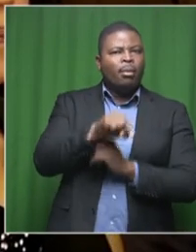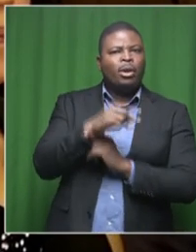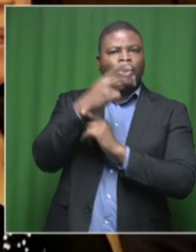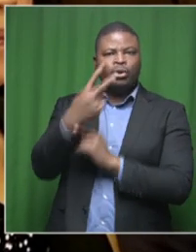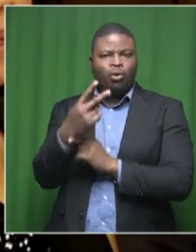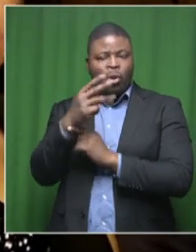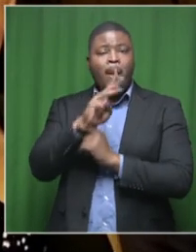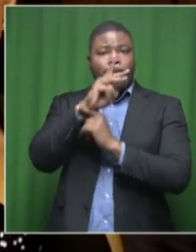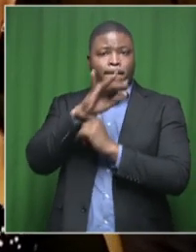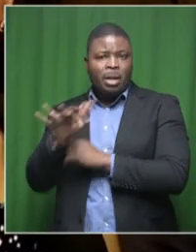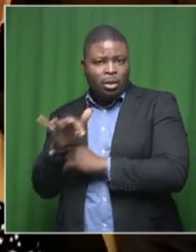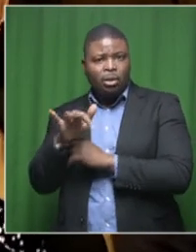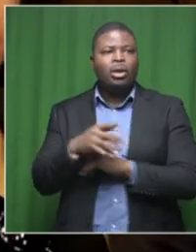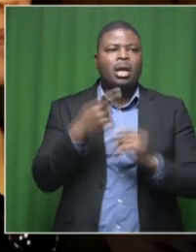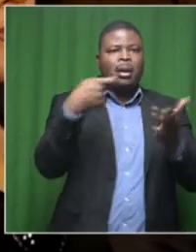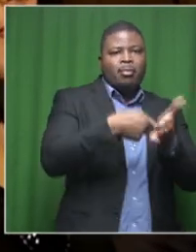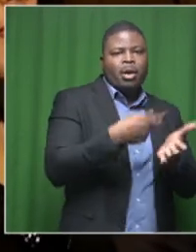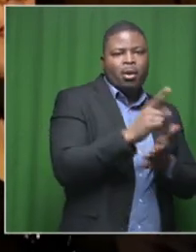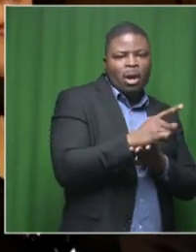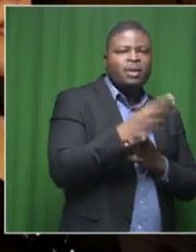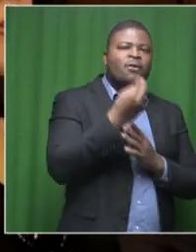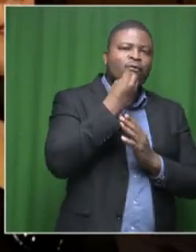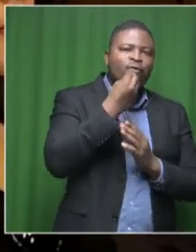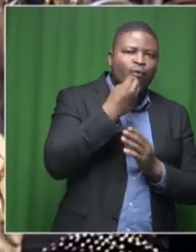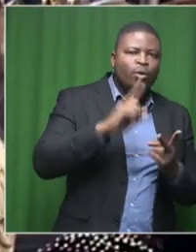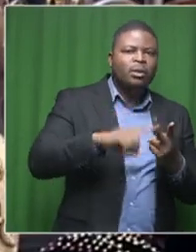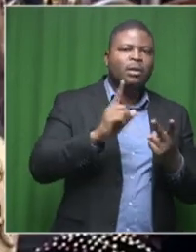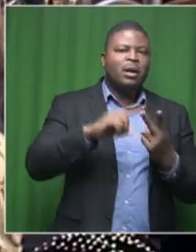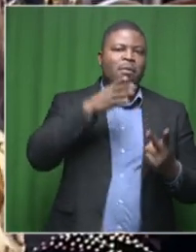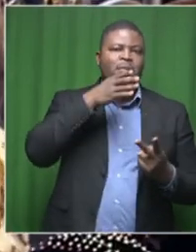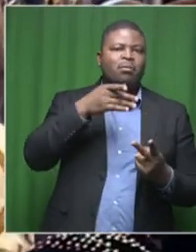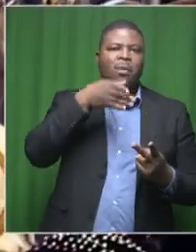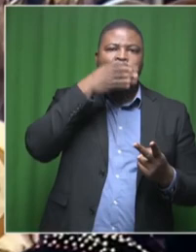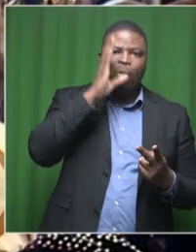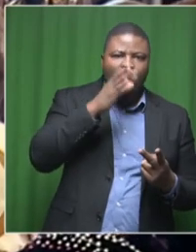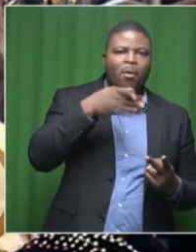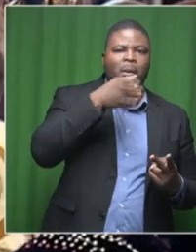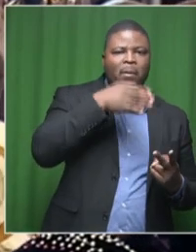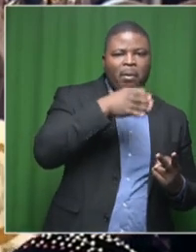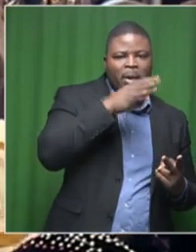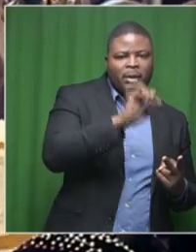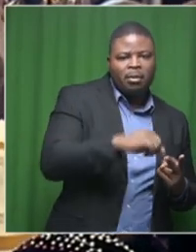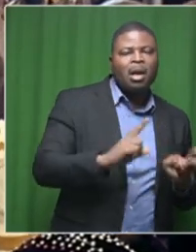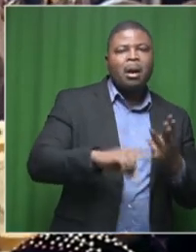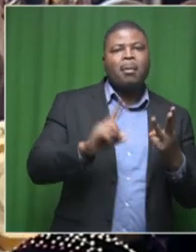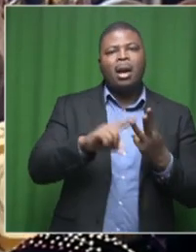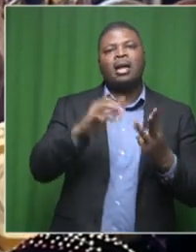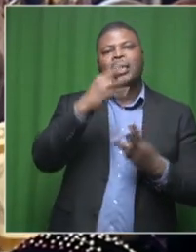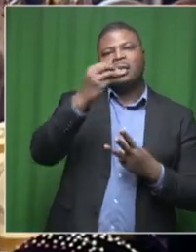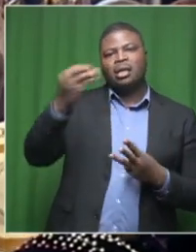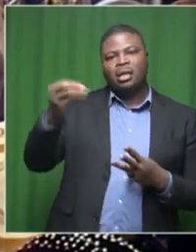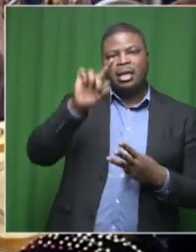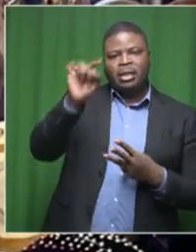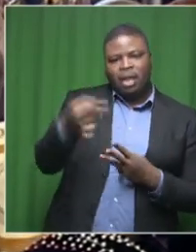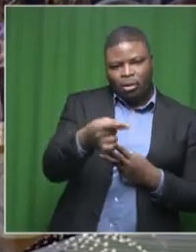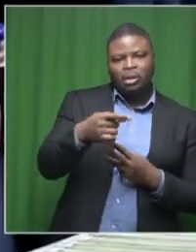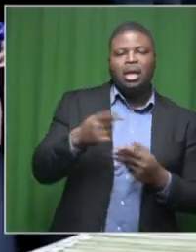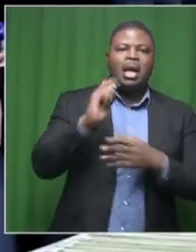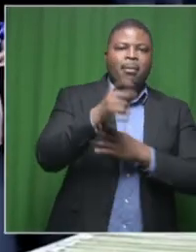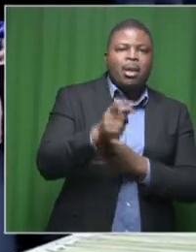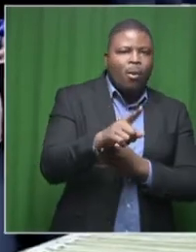rand was allegedly used to buy food and beverages, and 300,000 was spent on